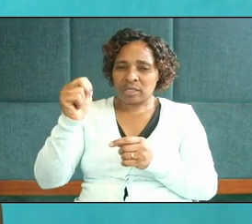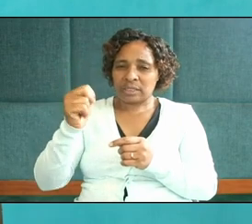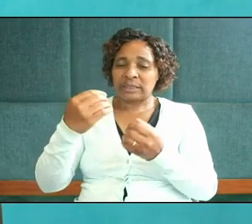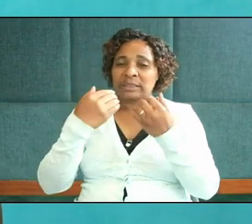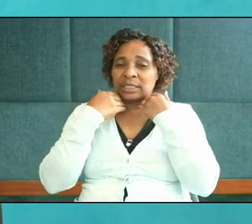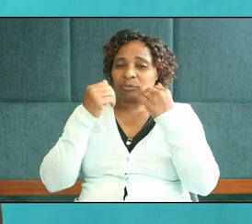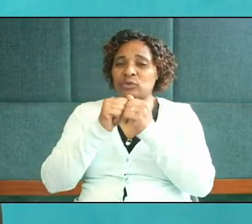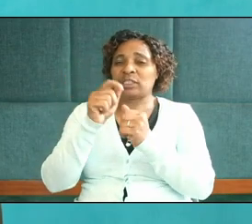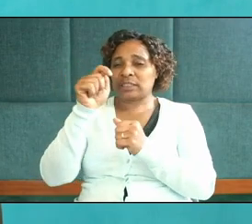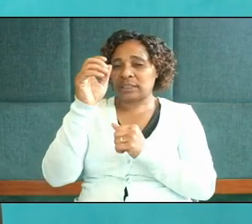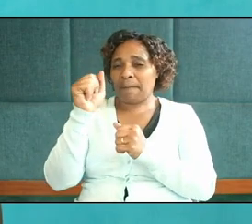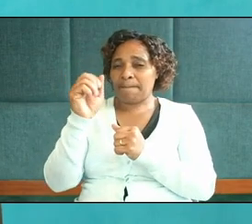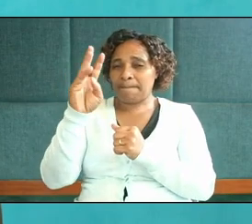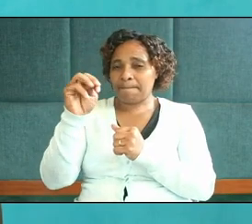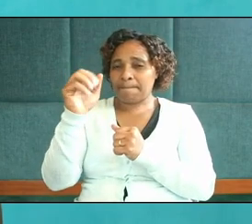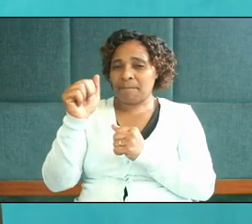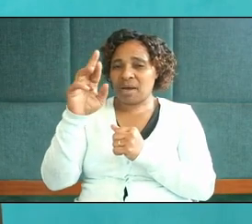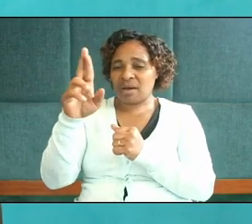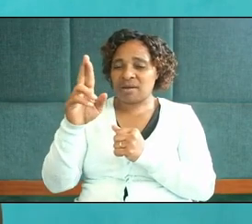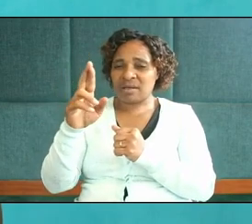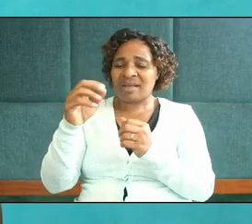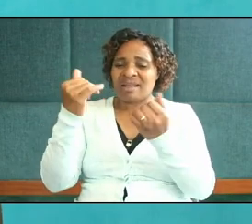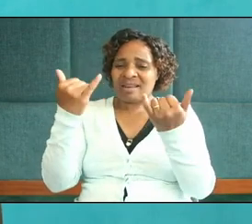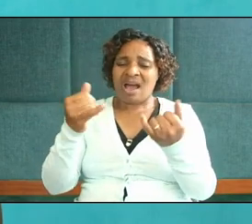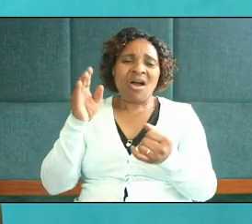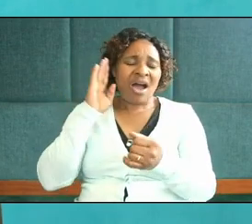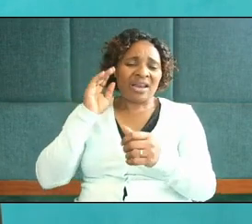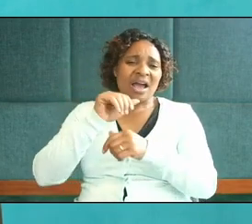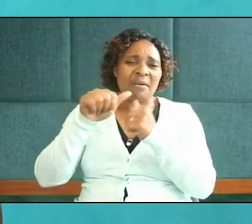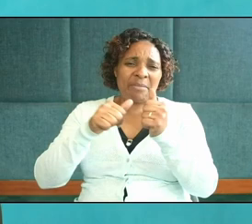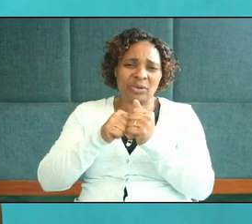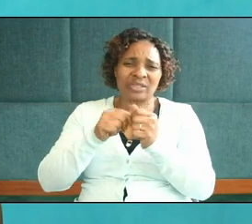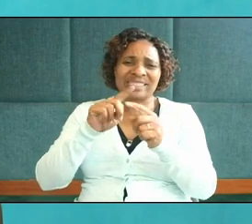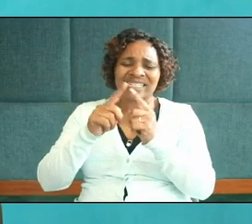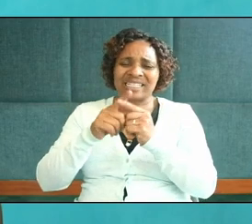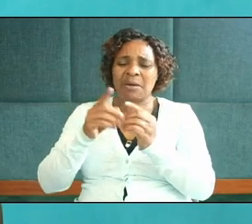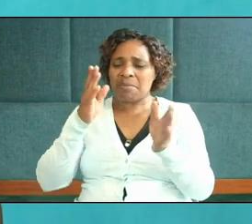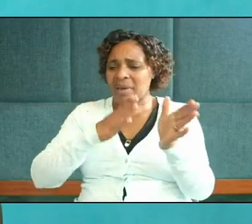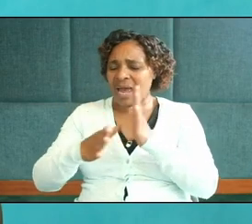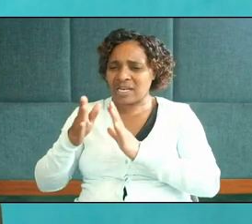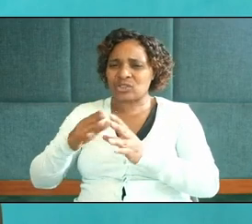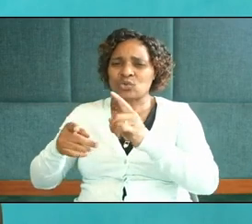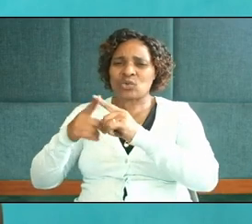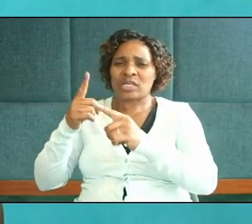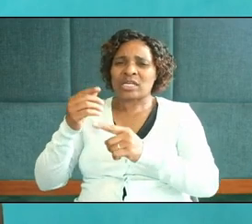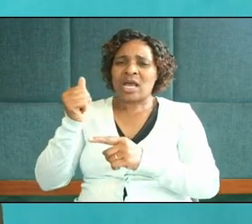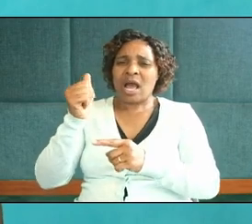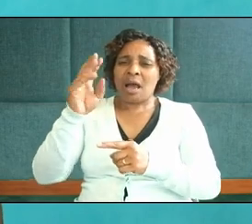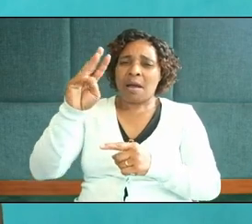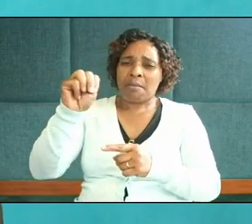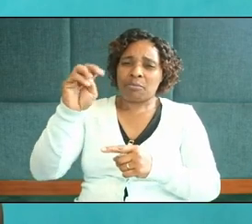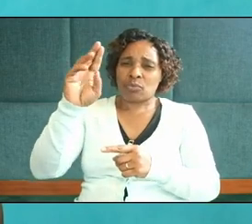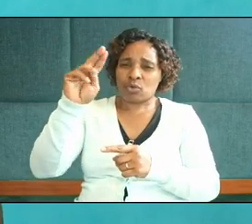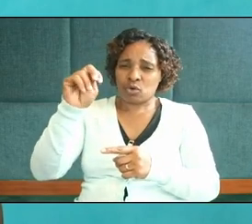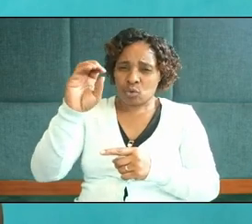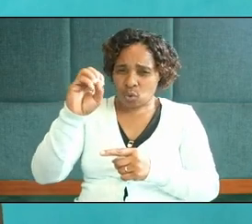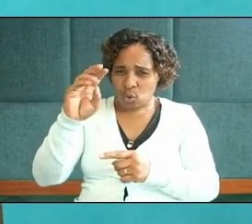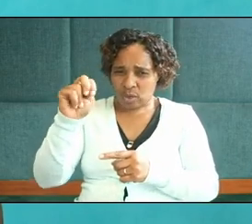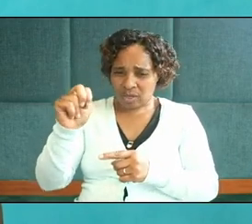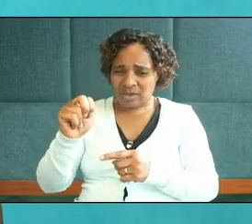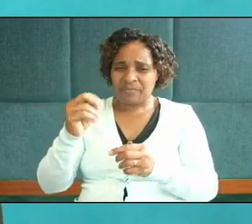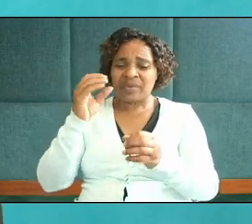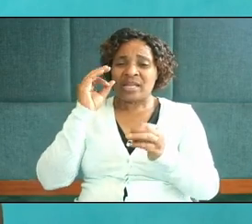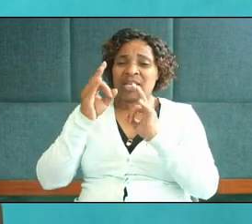Tamar, right? And Absalom heard about this and he plotted to kill Amnon. But if David had responded